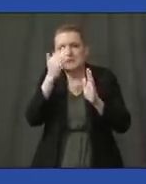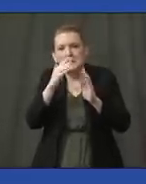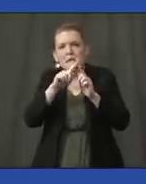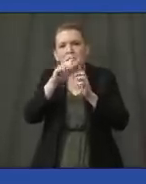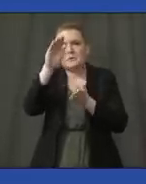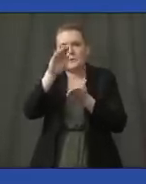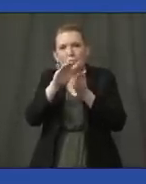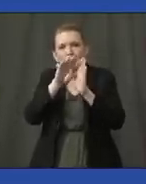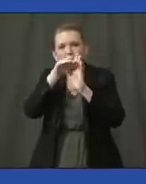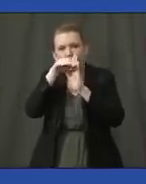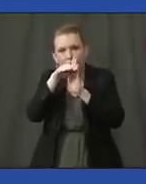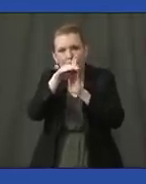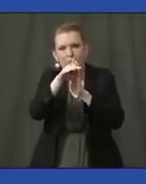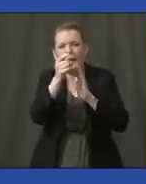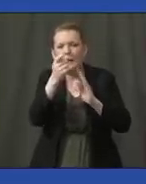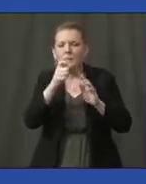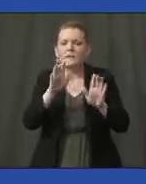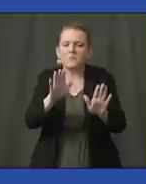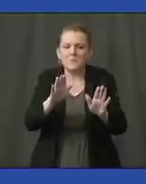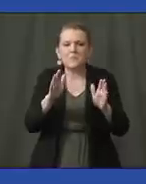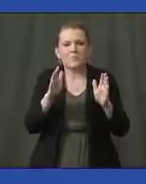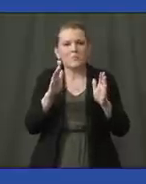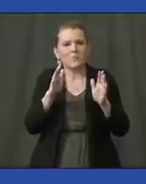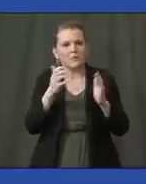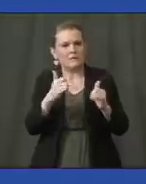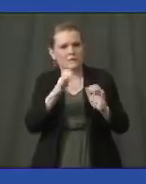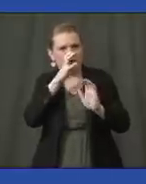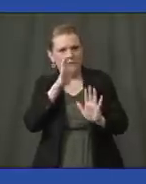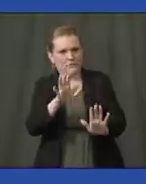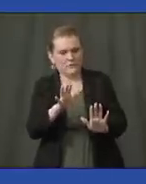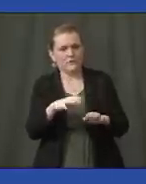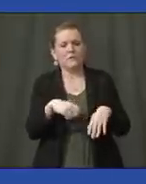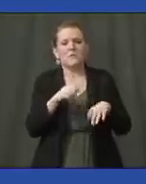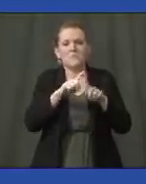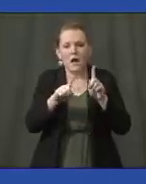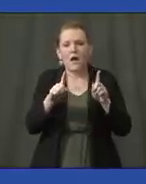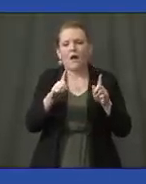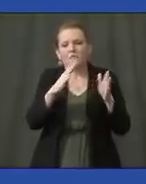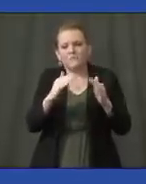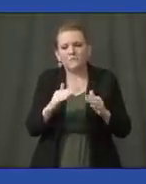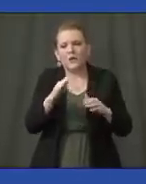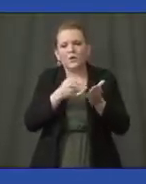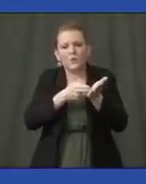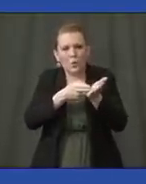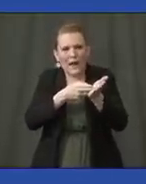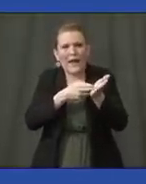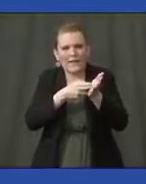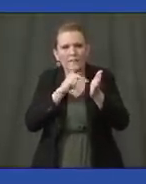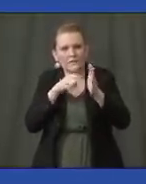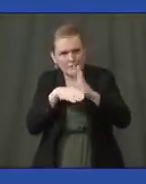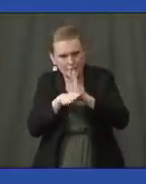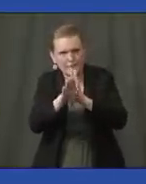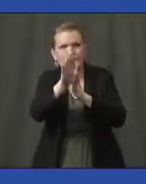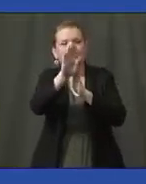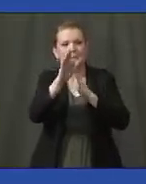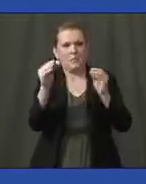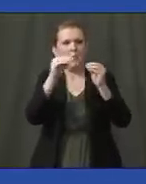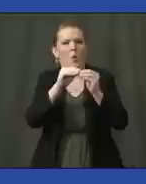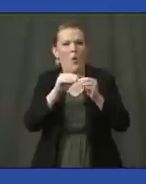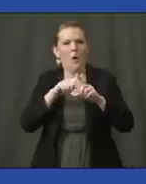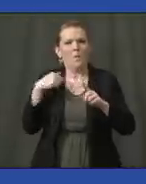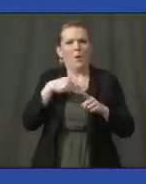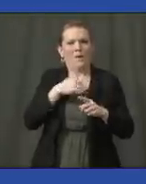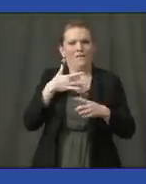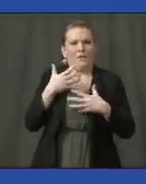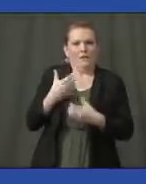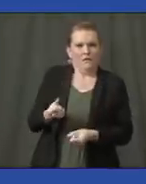New Haven is still going up, but they have good capacity there, Yale New Haven Hospital. So we're well taken care of